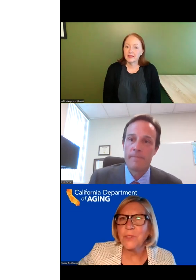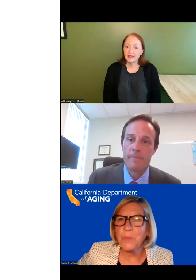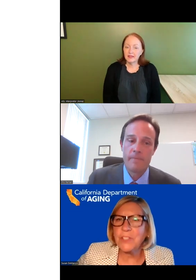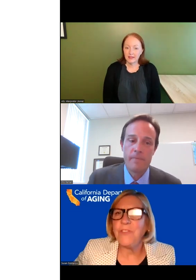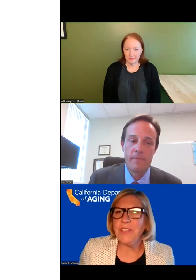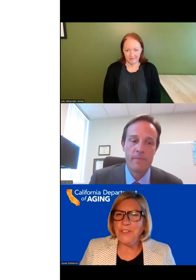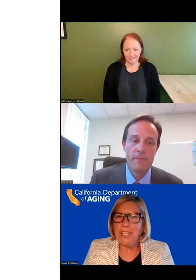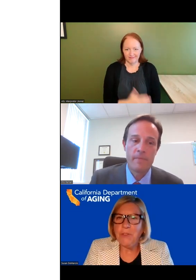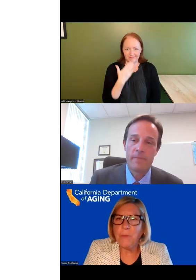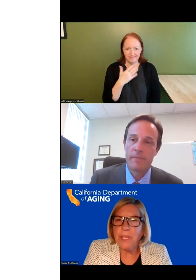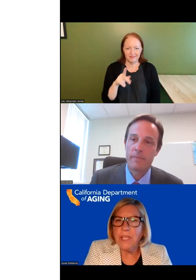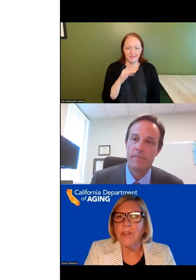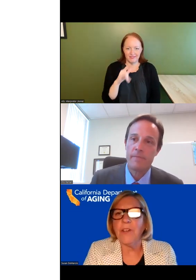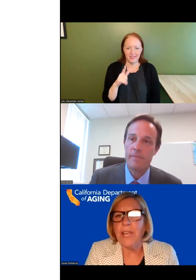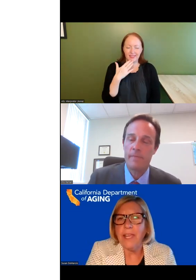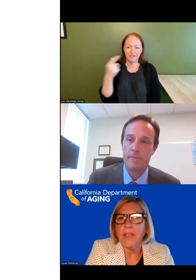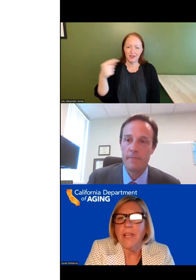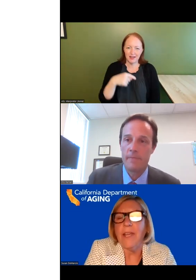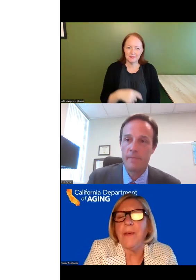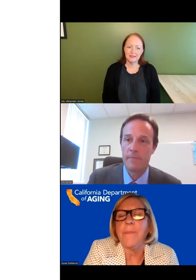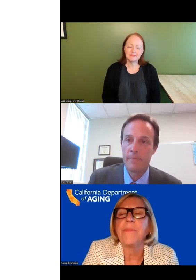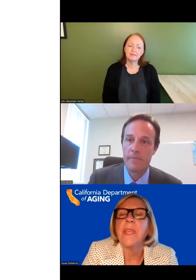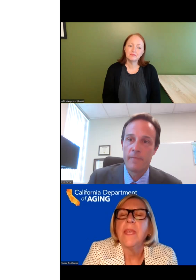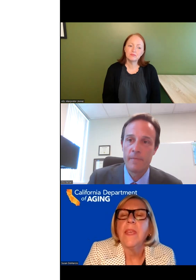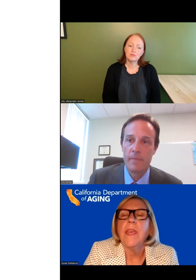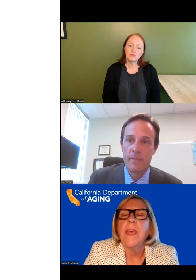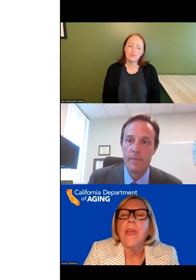Thank you so much, Phil. Thank you for being here. And